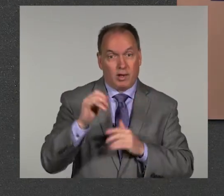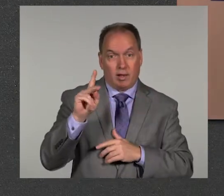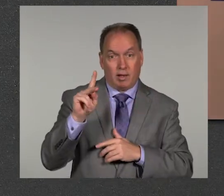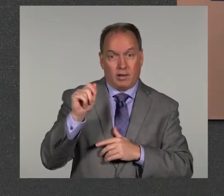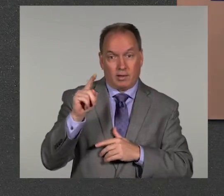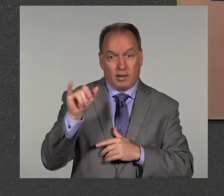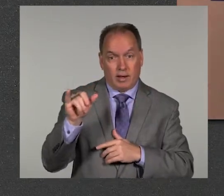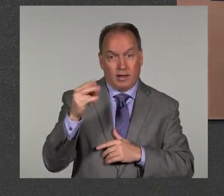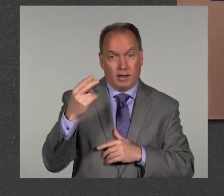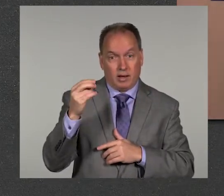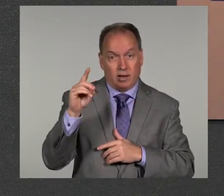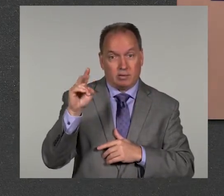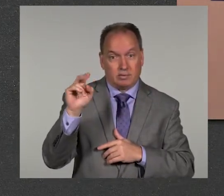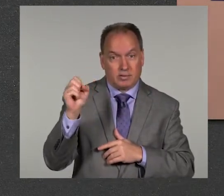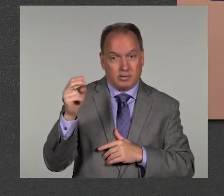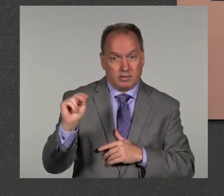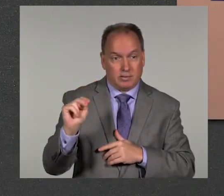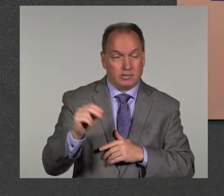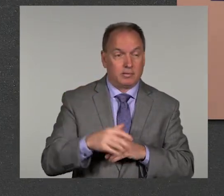Katie Hudson.